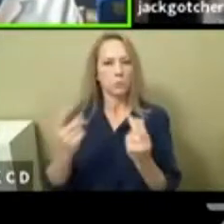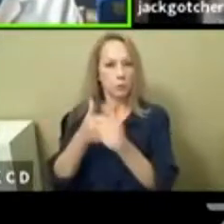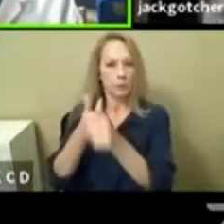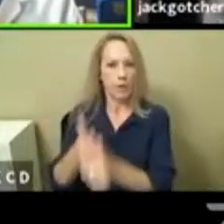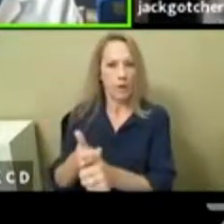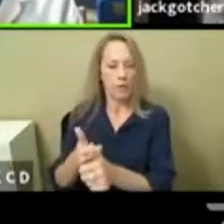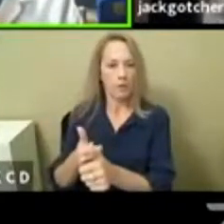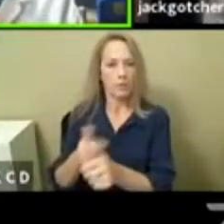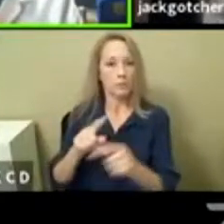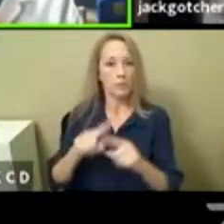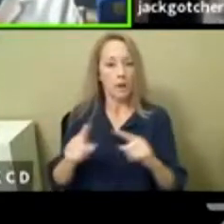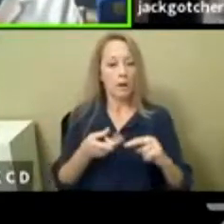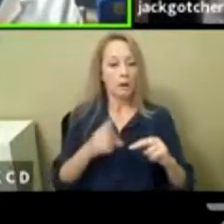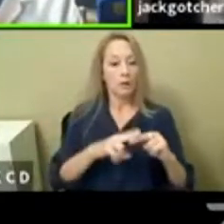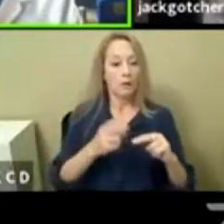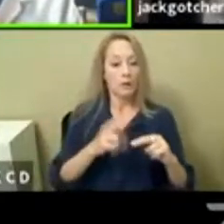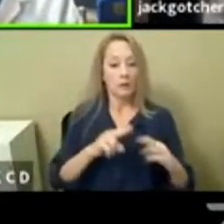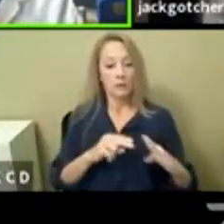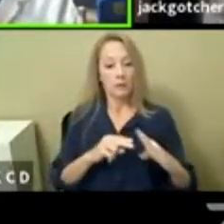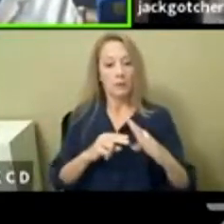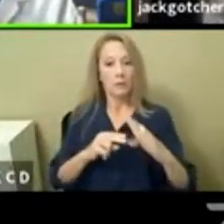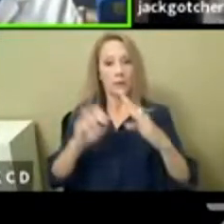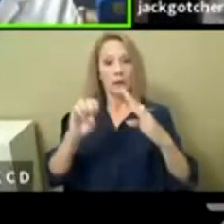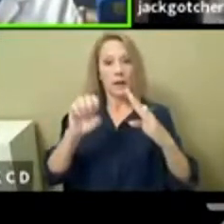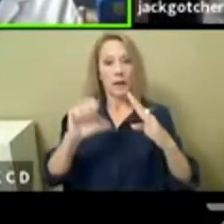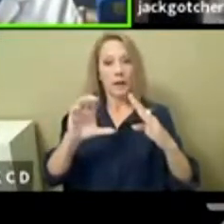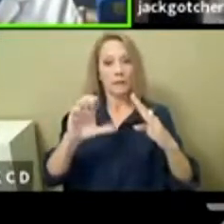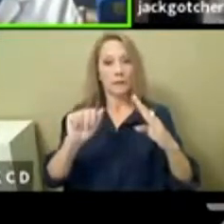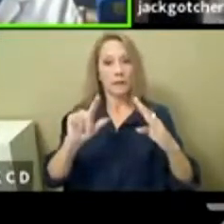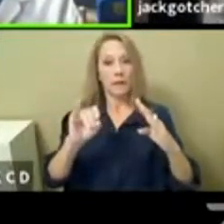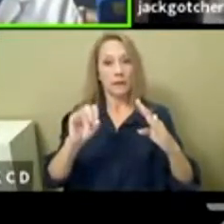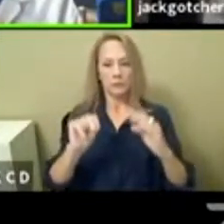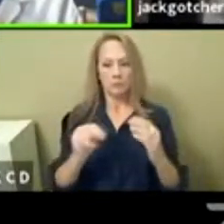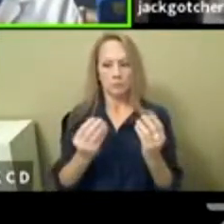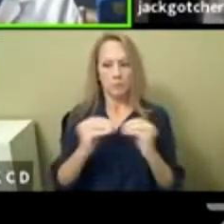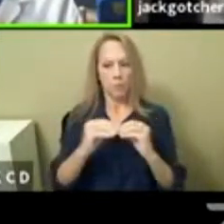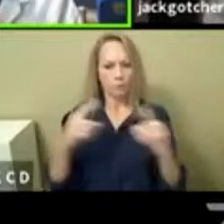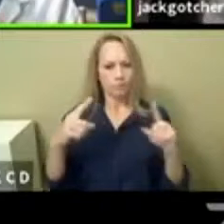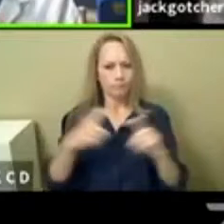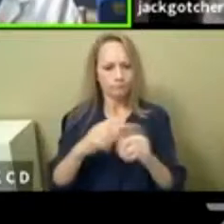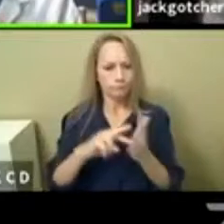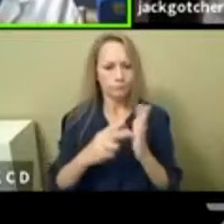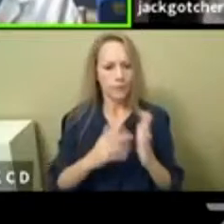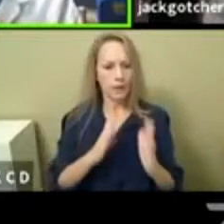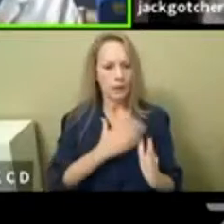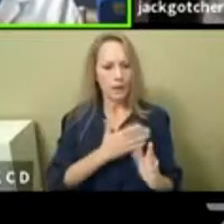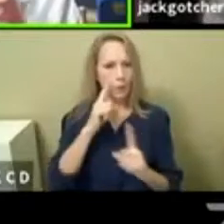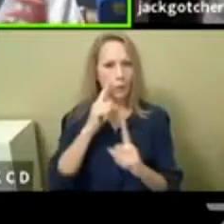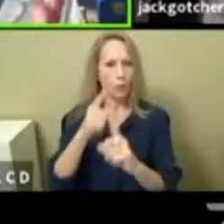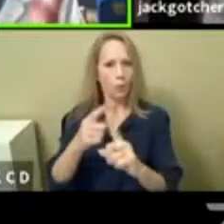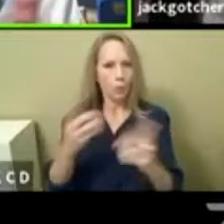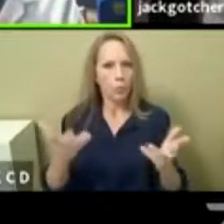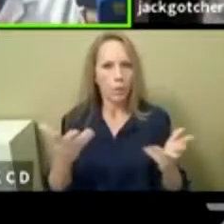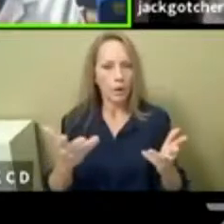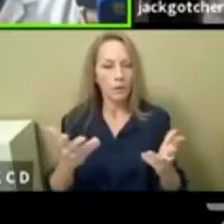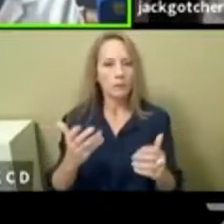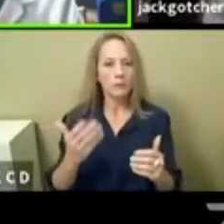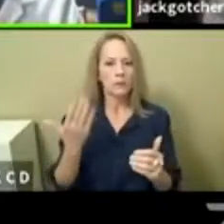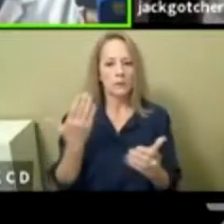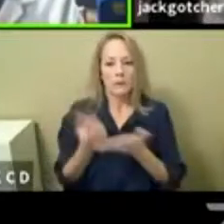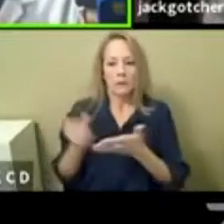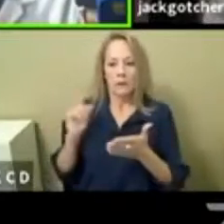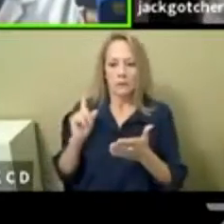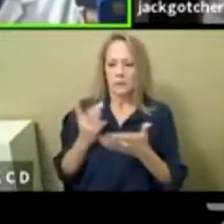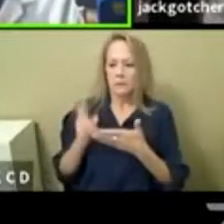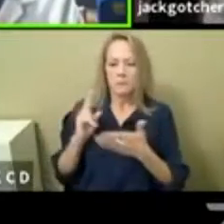And to your point, Dr. Gocher, some of that is what's our end goal? We had a lot of the conversation last meeting about 3% versus